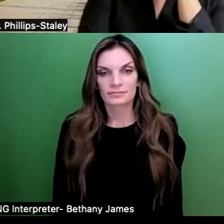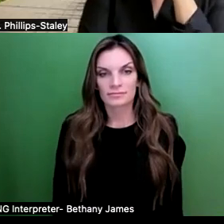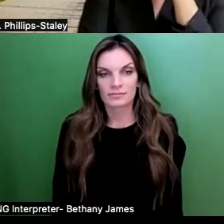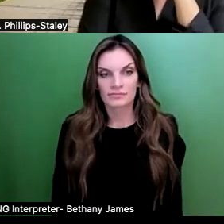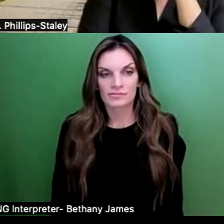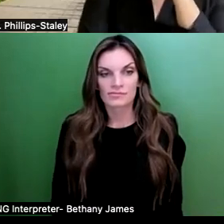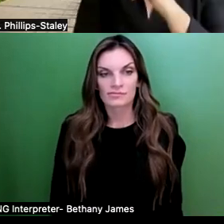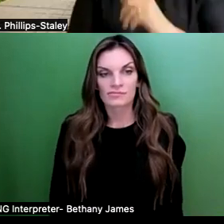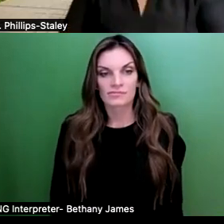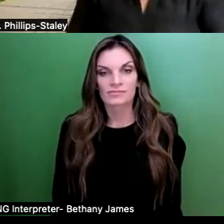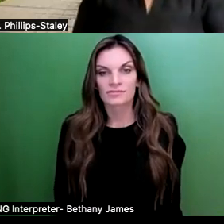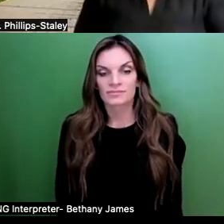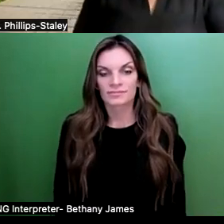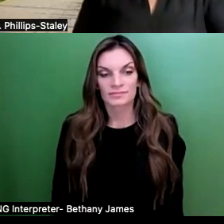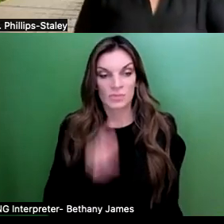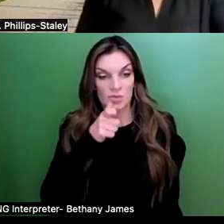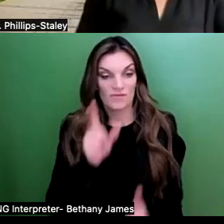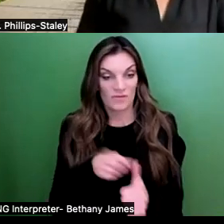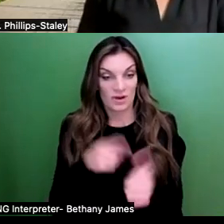Mr. Bartolacci, you are first.